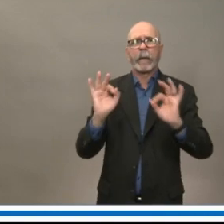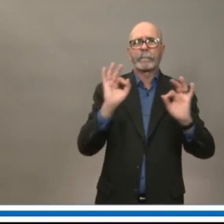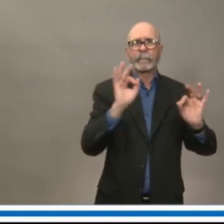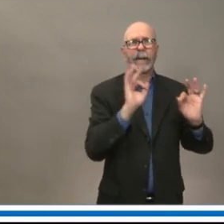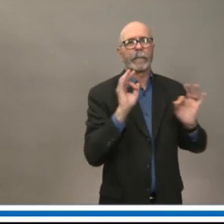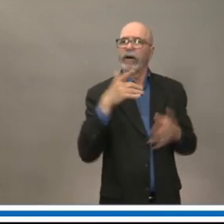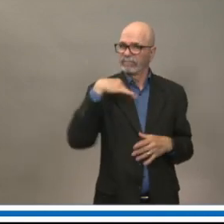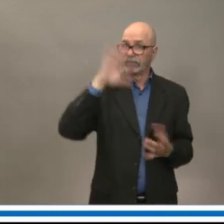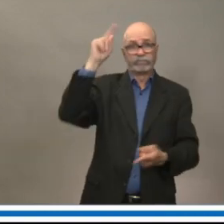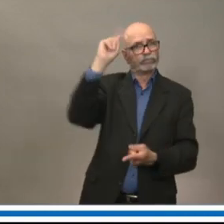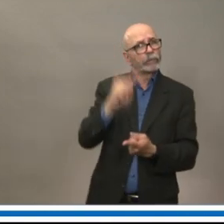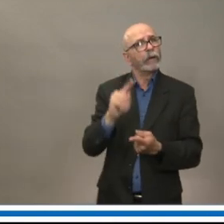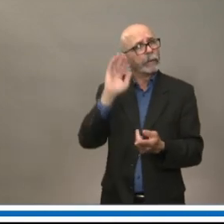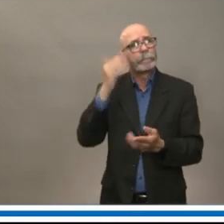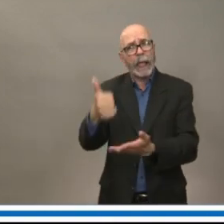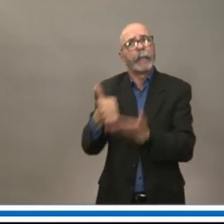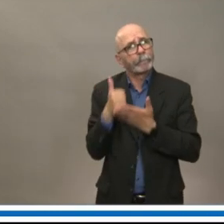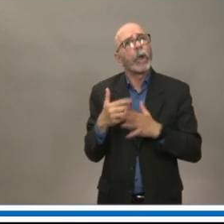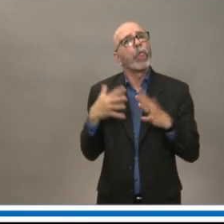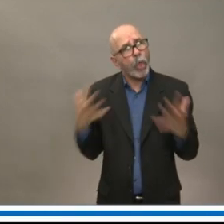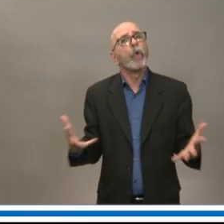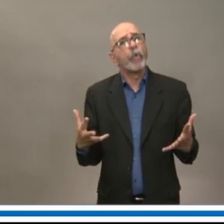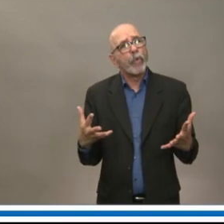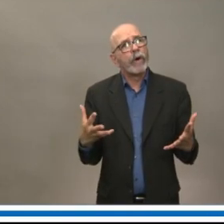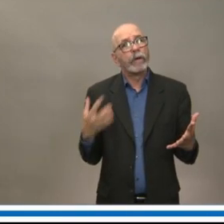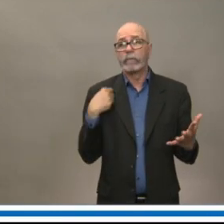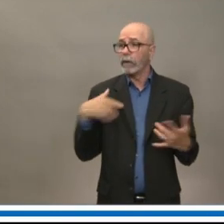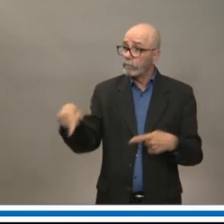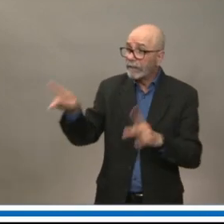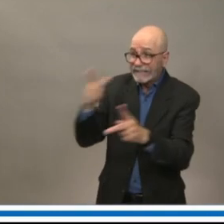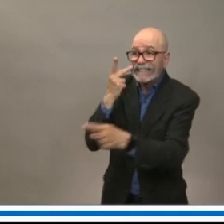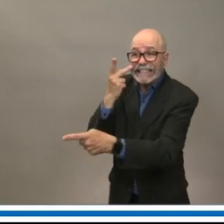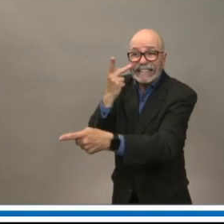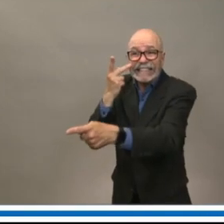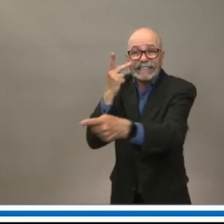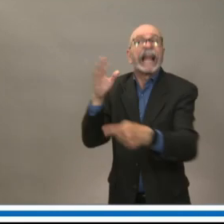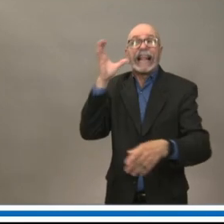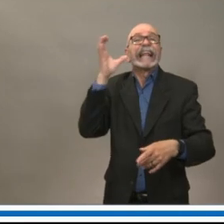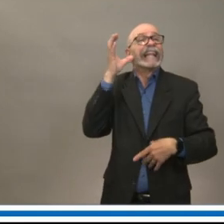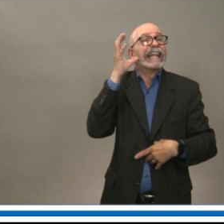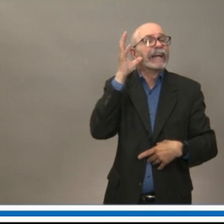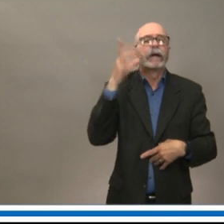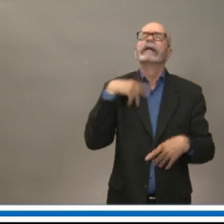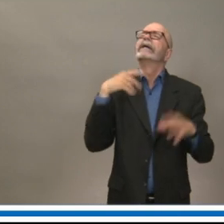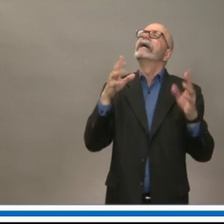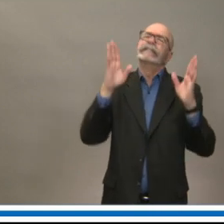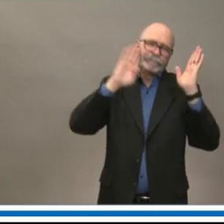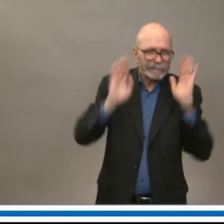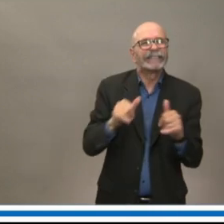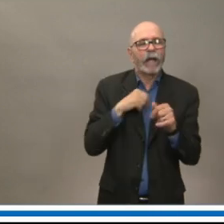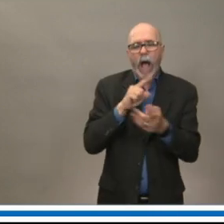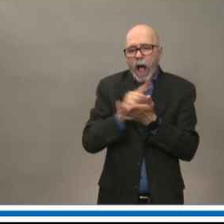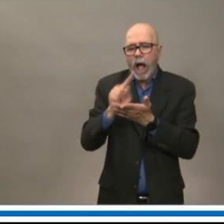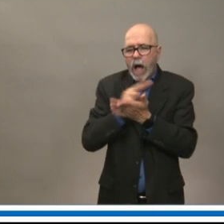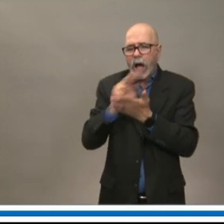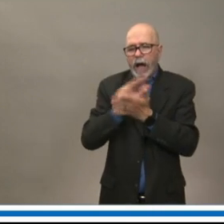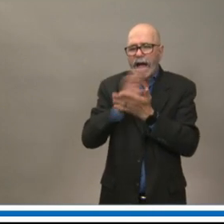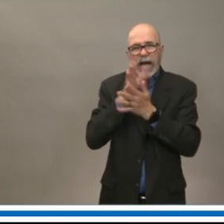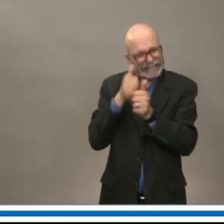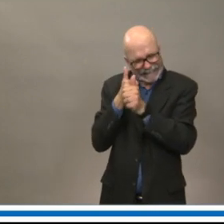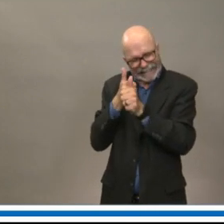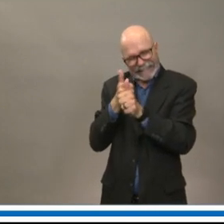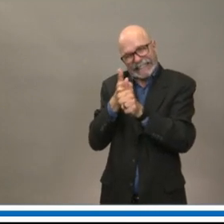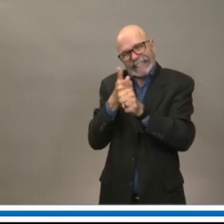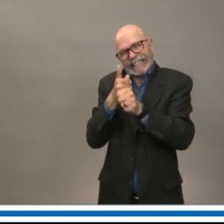of good benefit, we need to stick with it. We have weeks of this to come yet. Bill, do you have a follow-up? No, that's fine. Thank